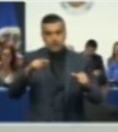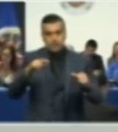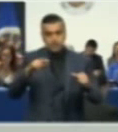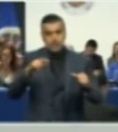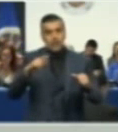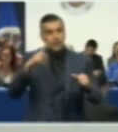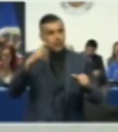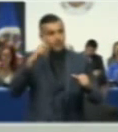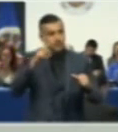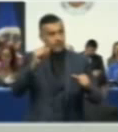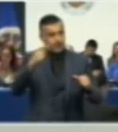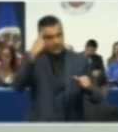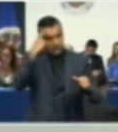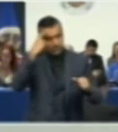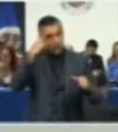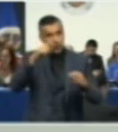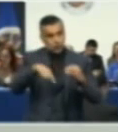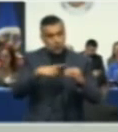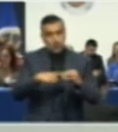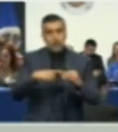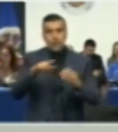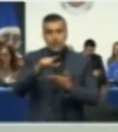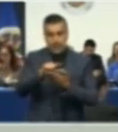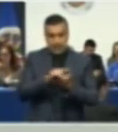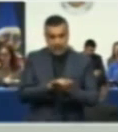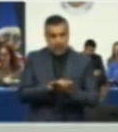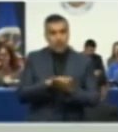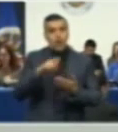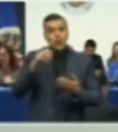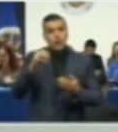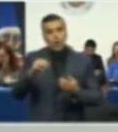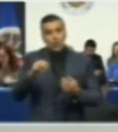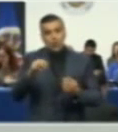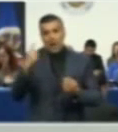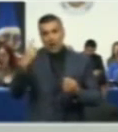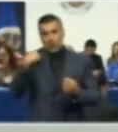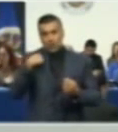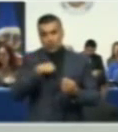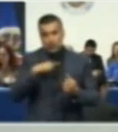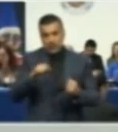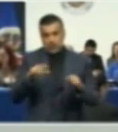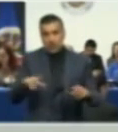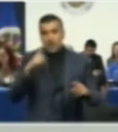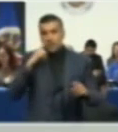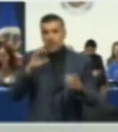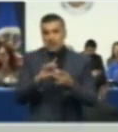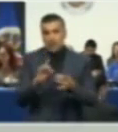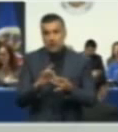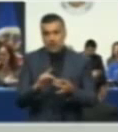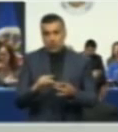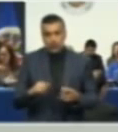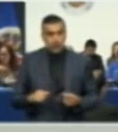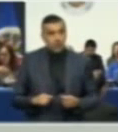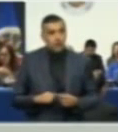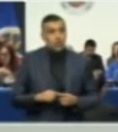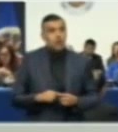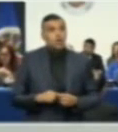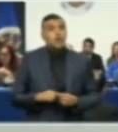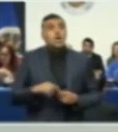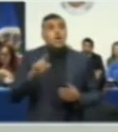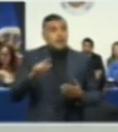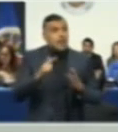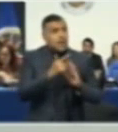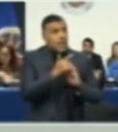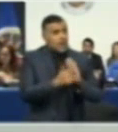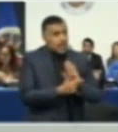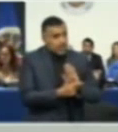mental capacity in terms of legal capacity. Obviously, that is something you would be thinking of, but I'm just mentioning it here, that the law,